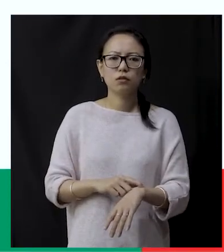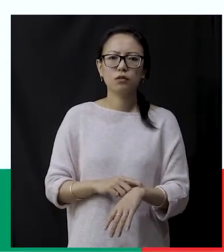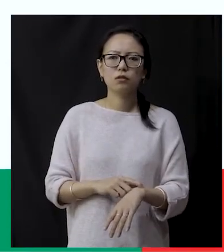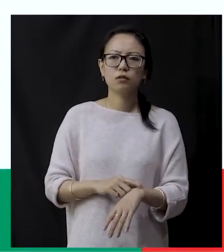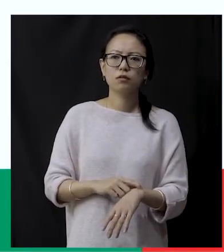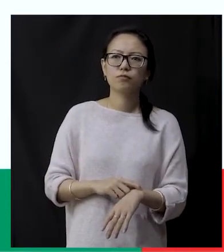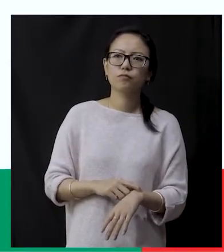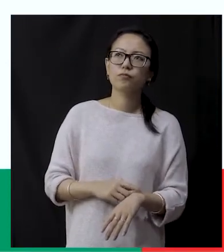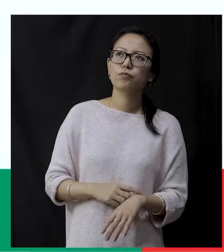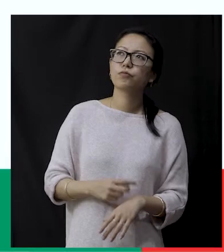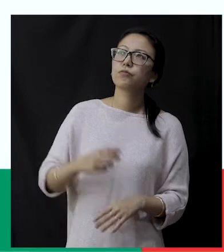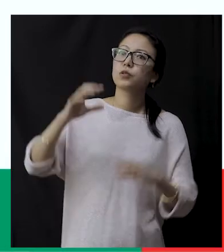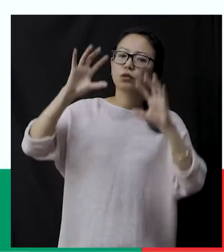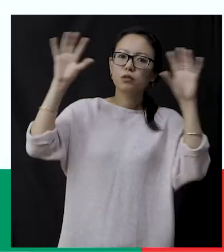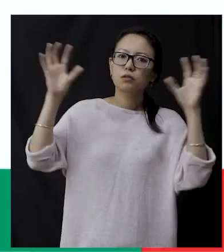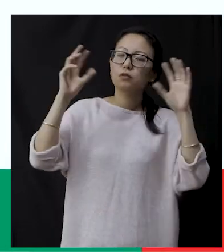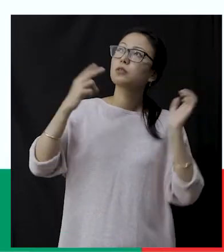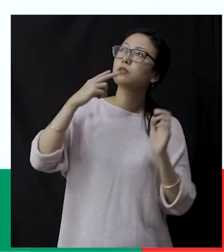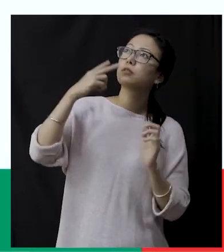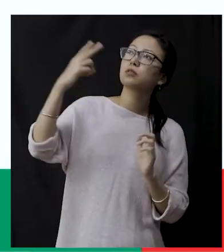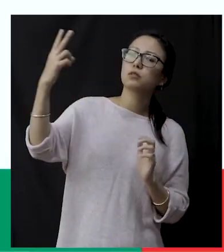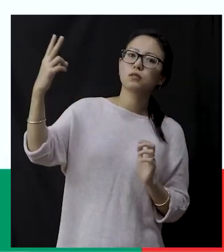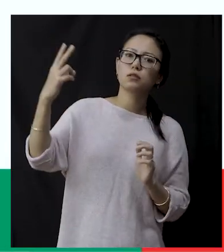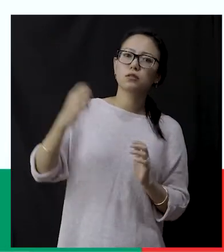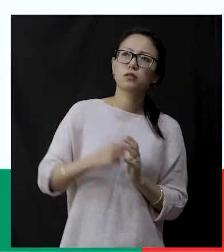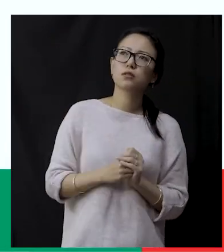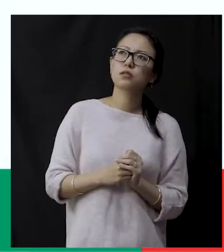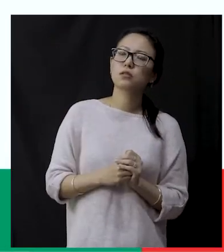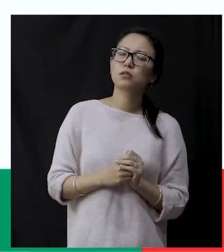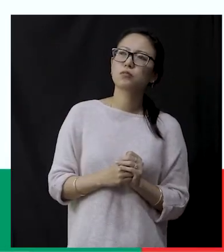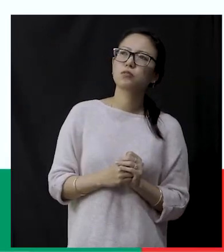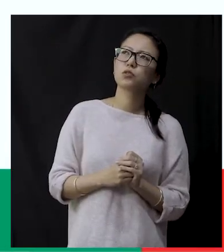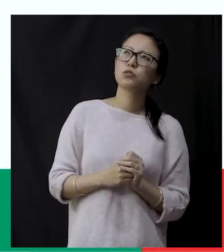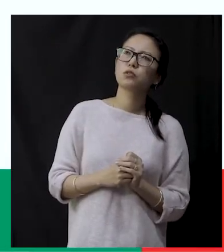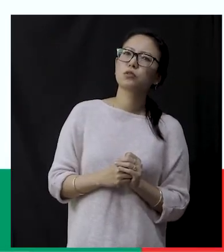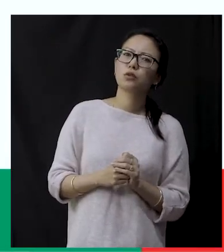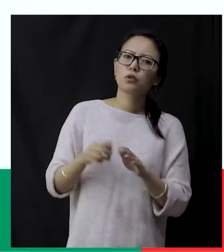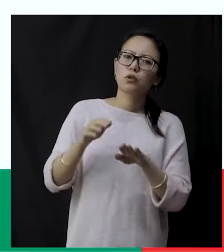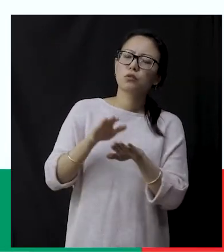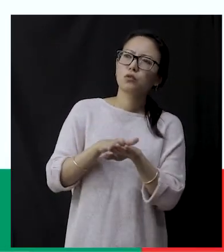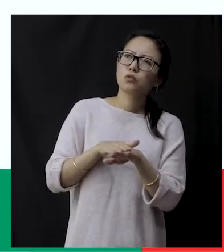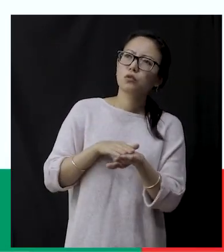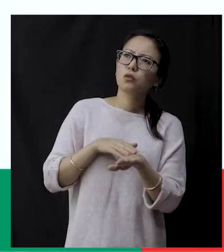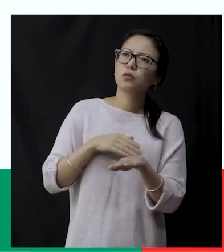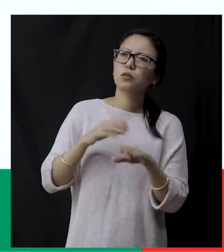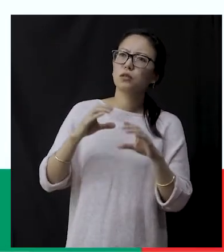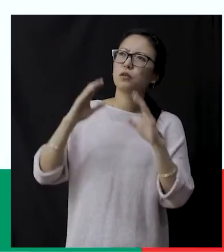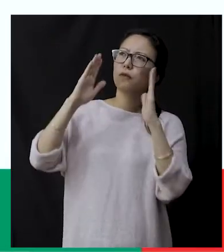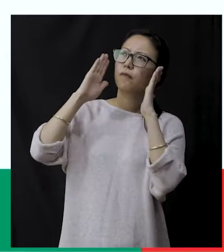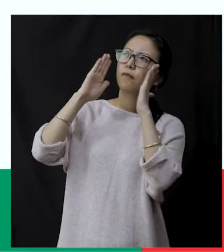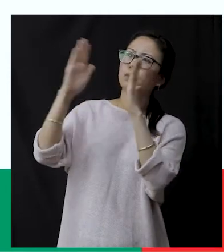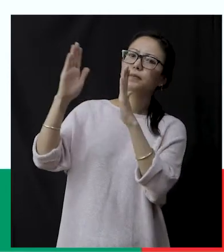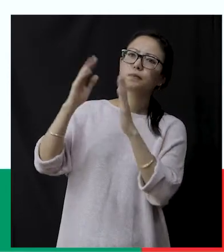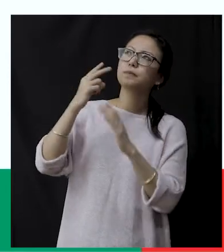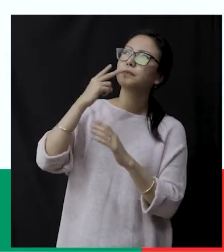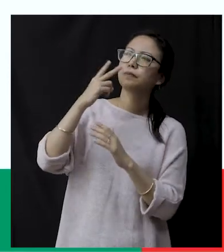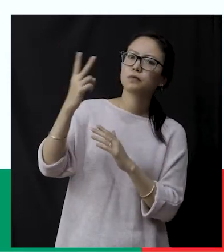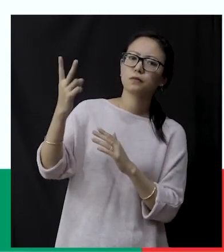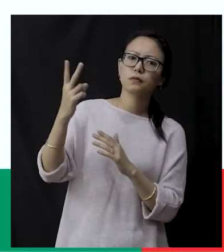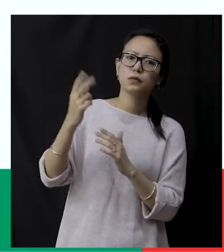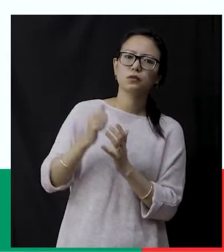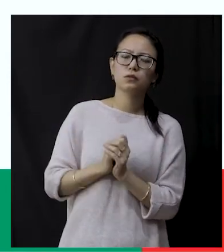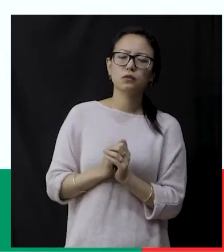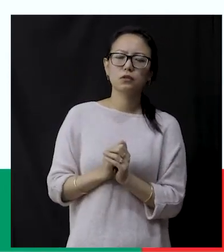the night sky, just observe carefully, okay? Carefully. Now you